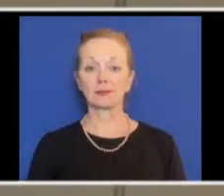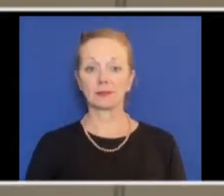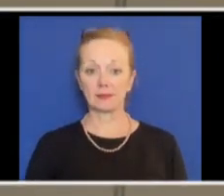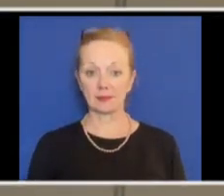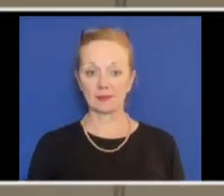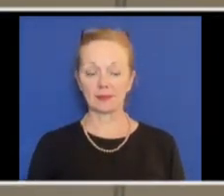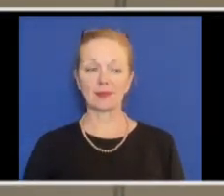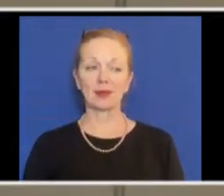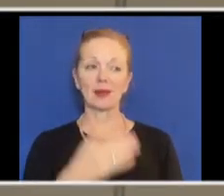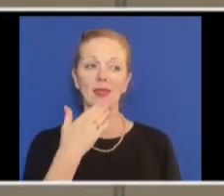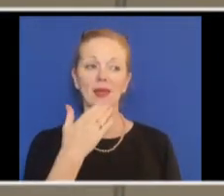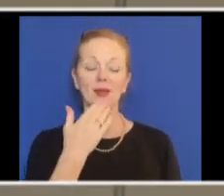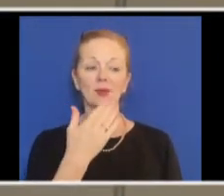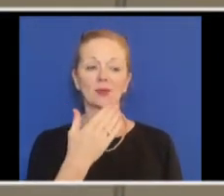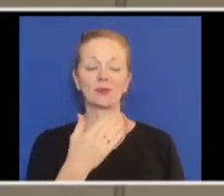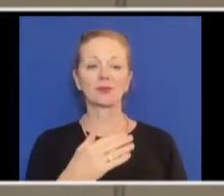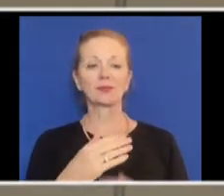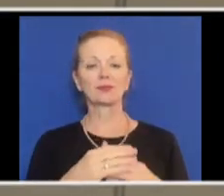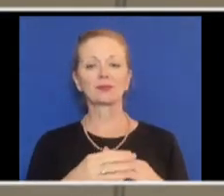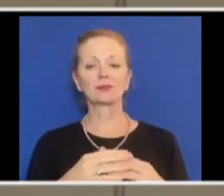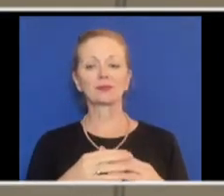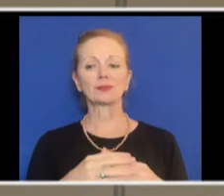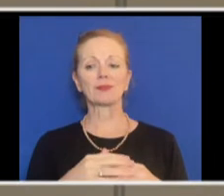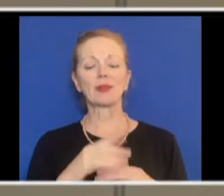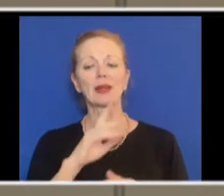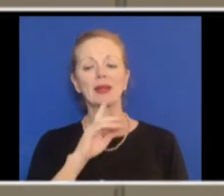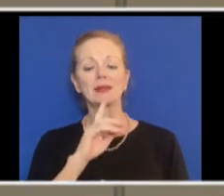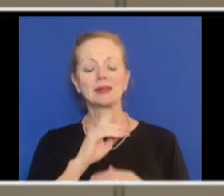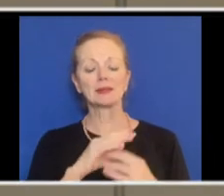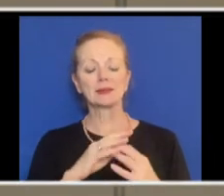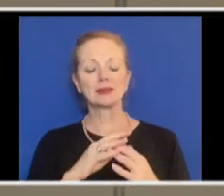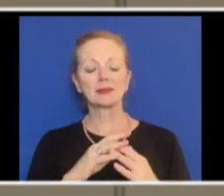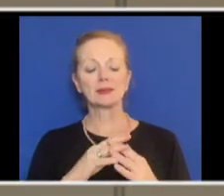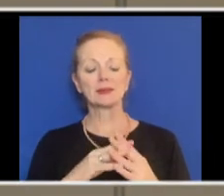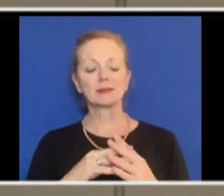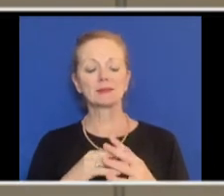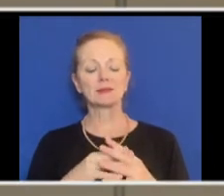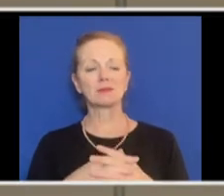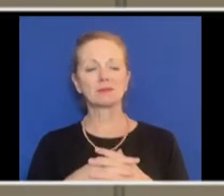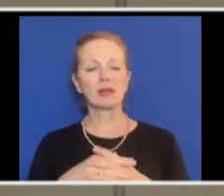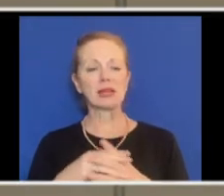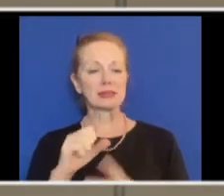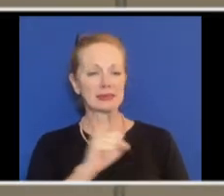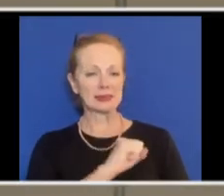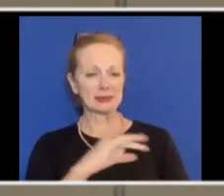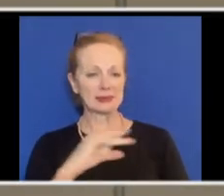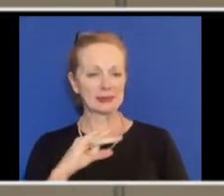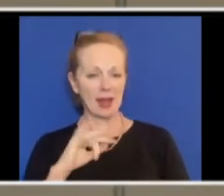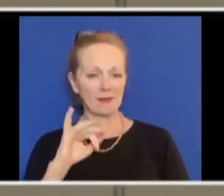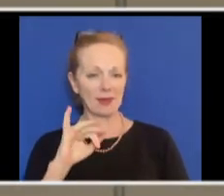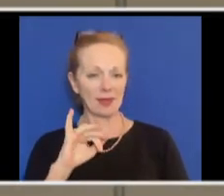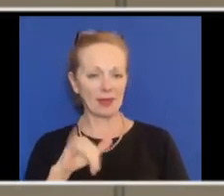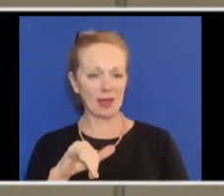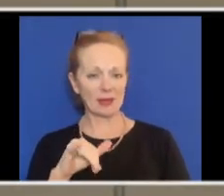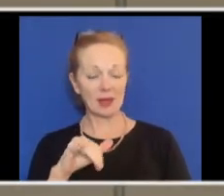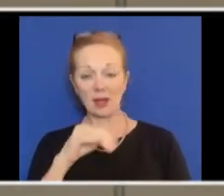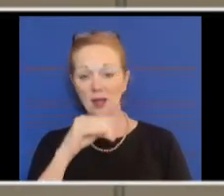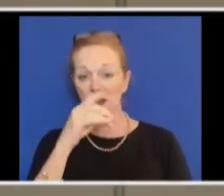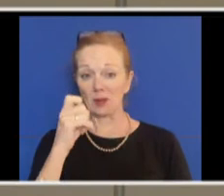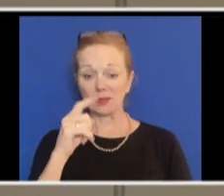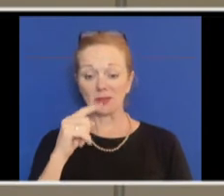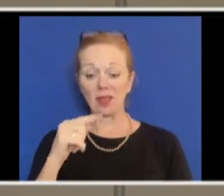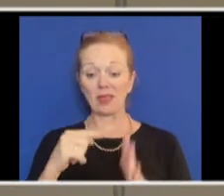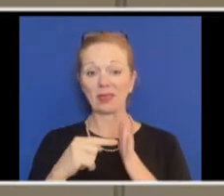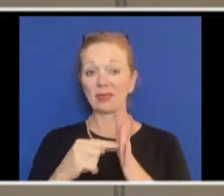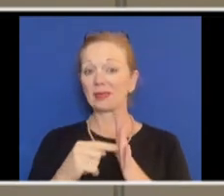thank you um is uh is it the belief of staff that um because of this median